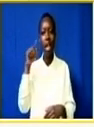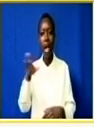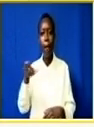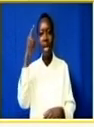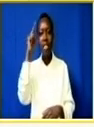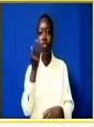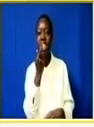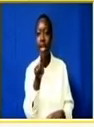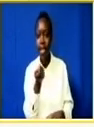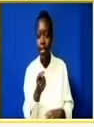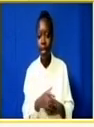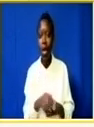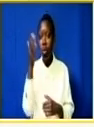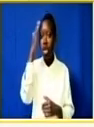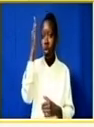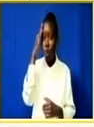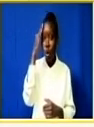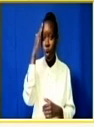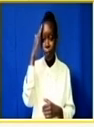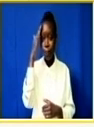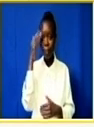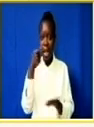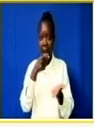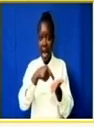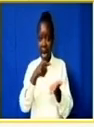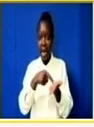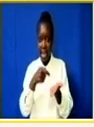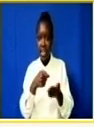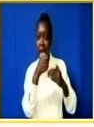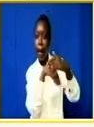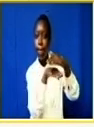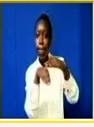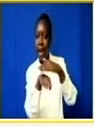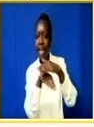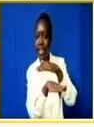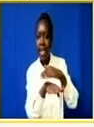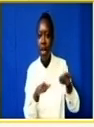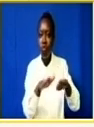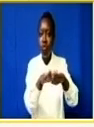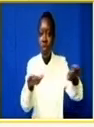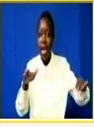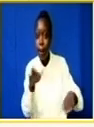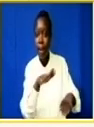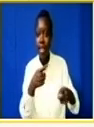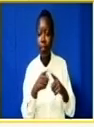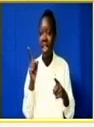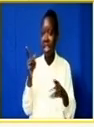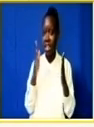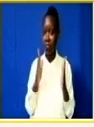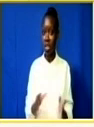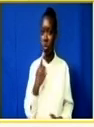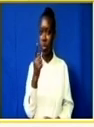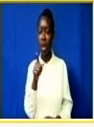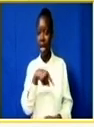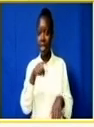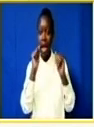see, we know rice is planted on flat areas because that's where you make the. But this person has told us you can do it